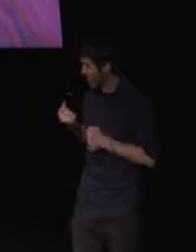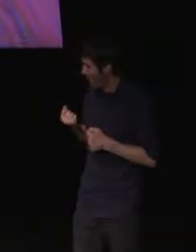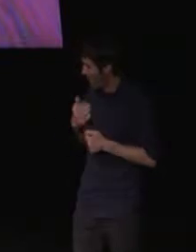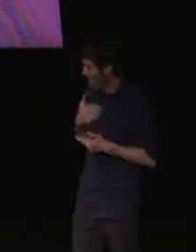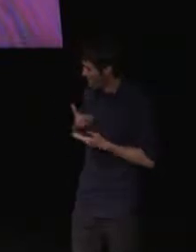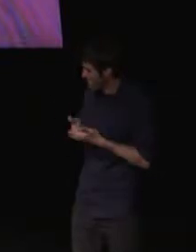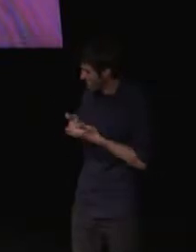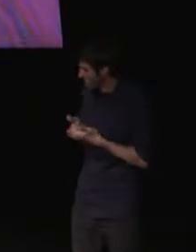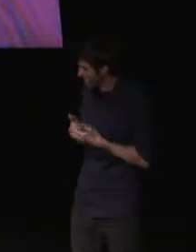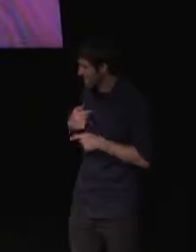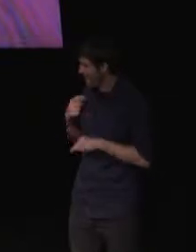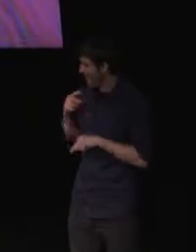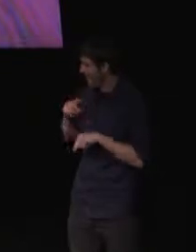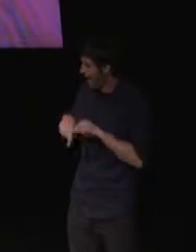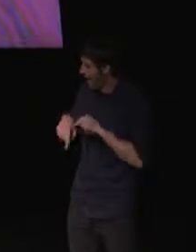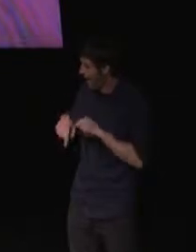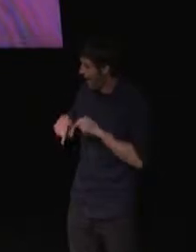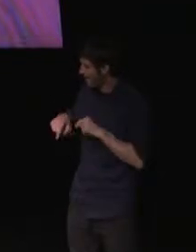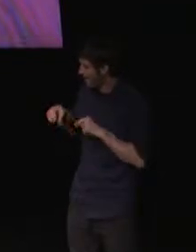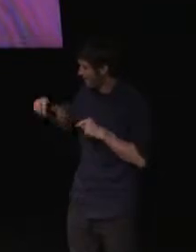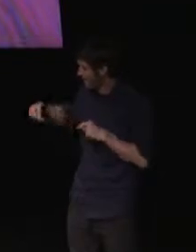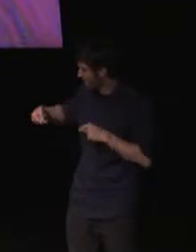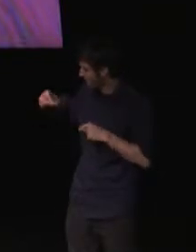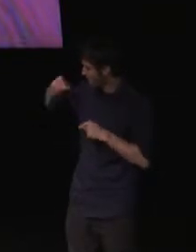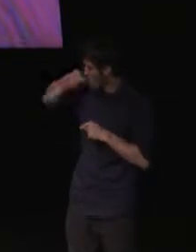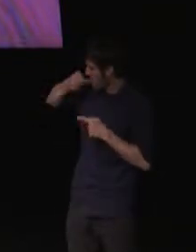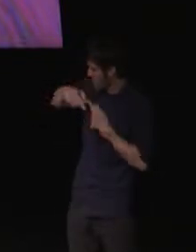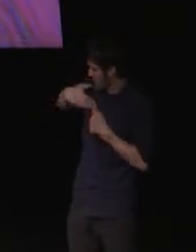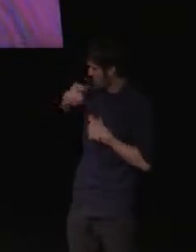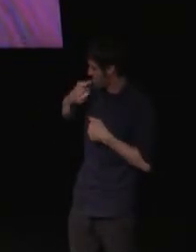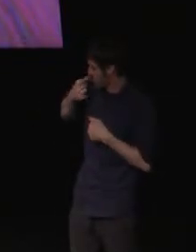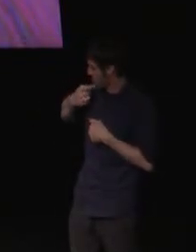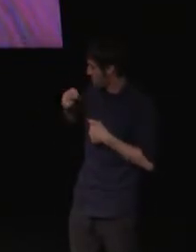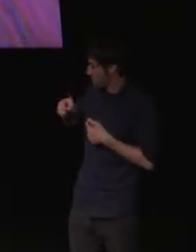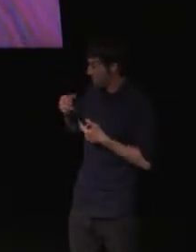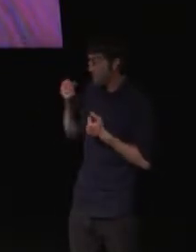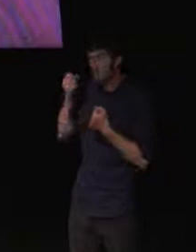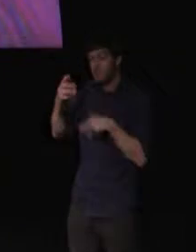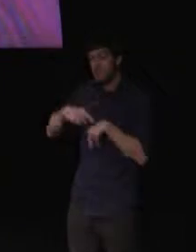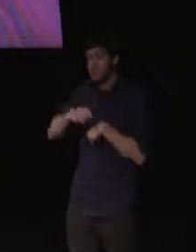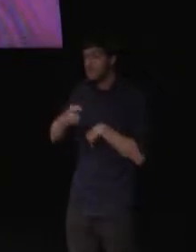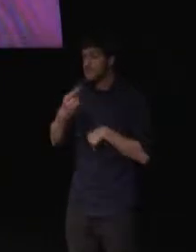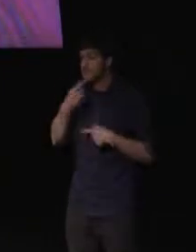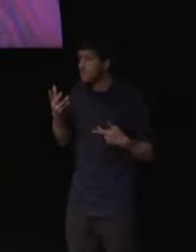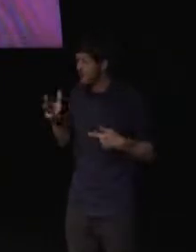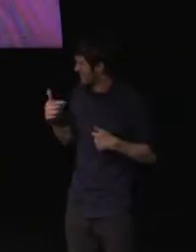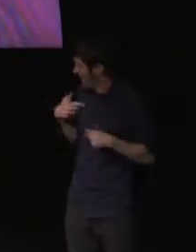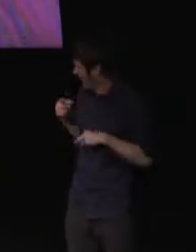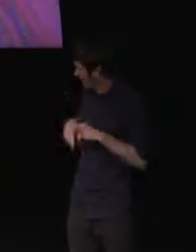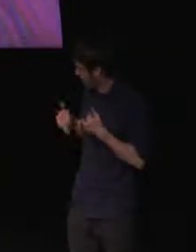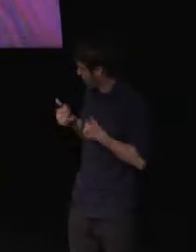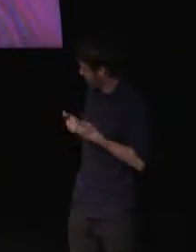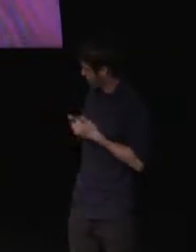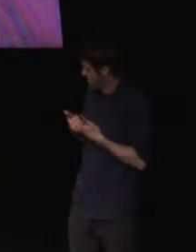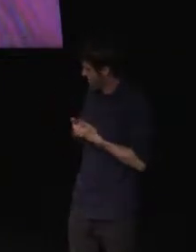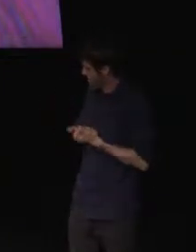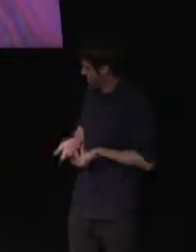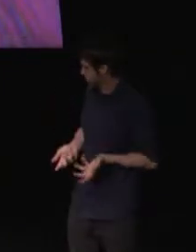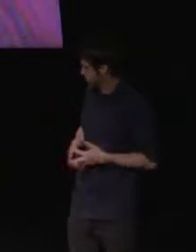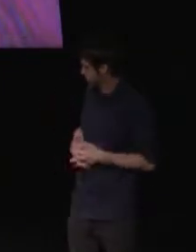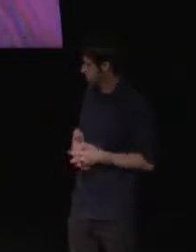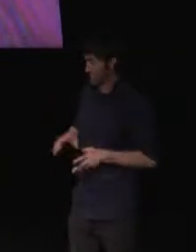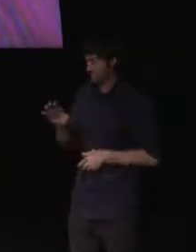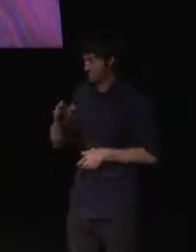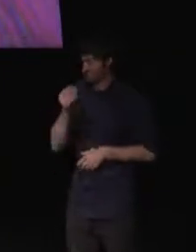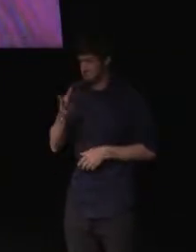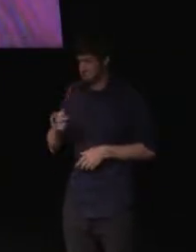to my mouth. But a lot of times they're saying, I can't game. And that's really powerful to have a patient tell you that, I'm gonna be real, it's